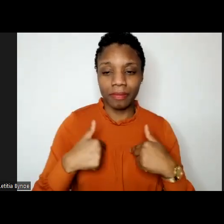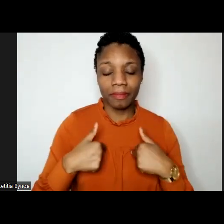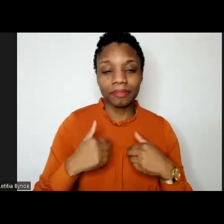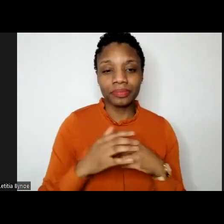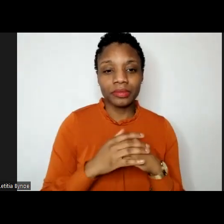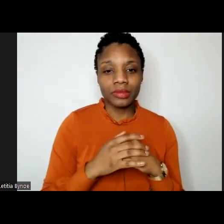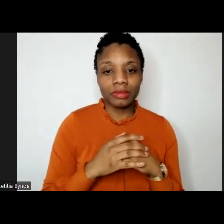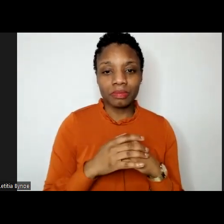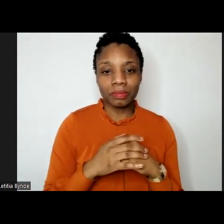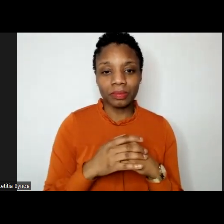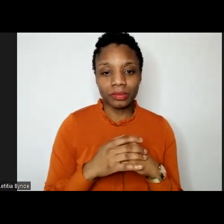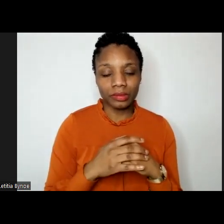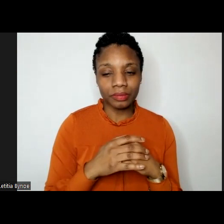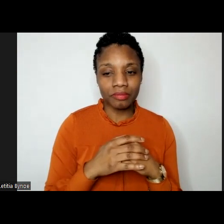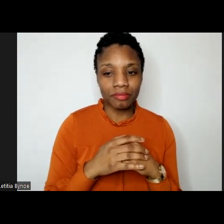to